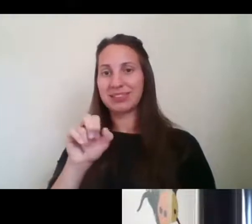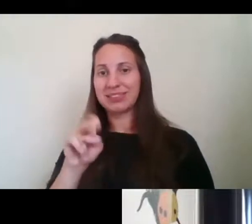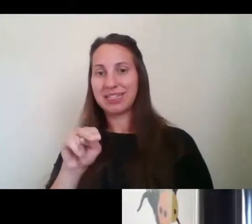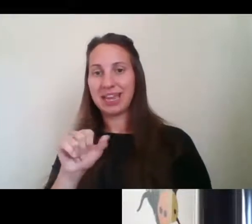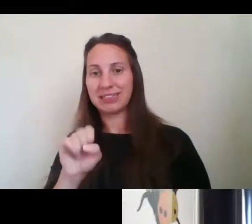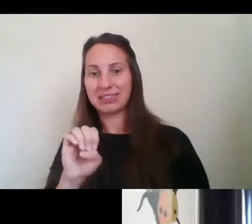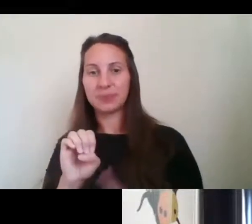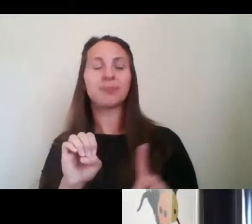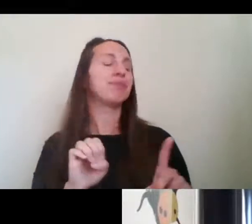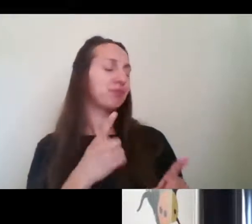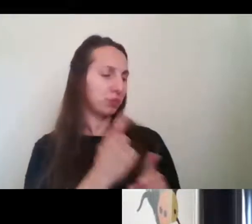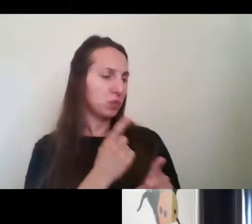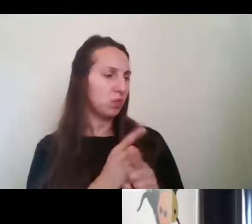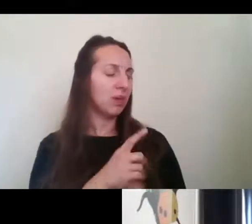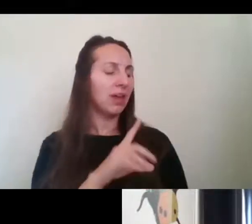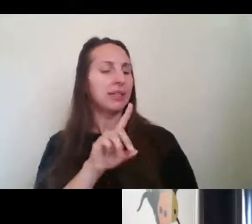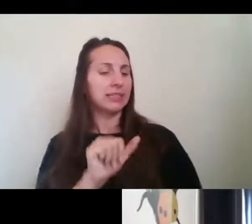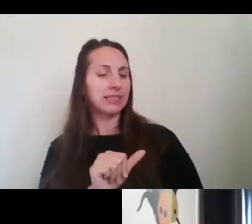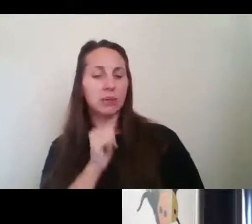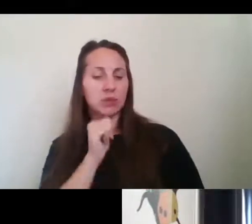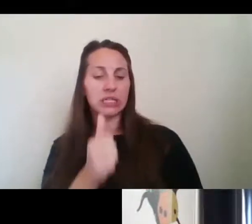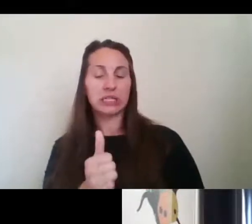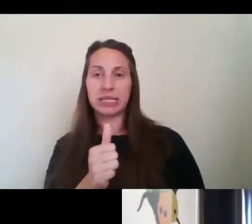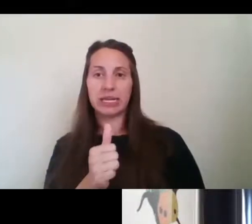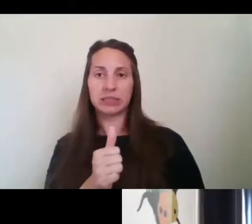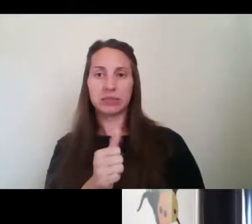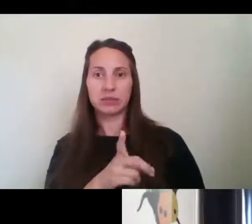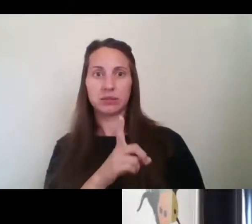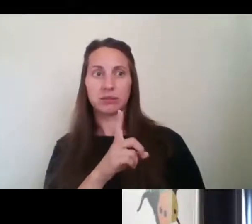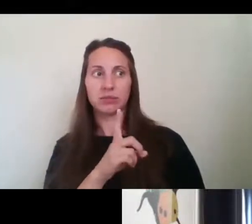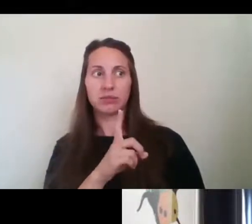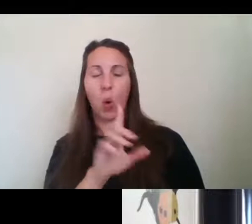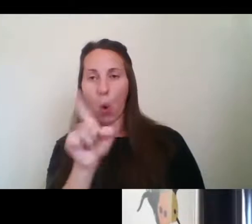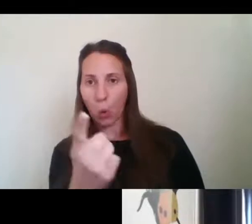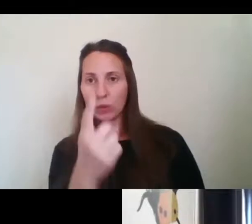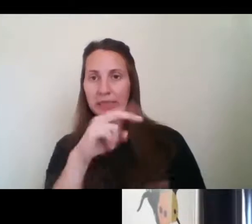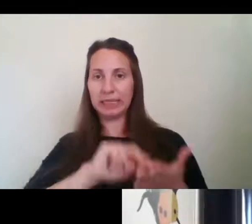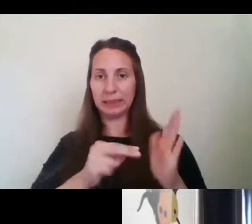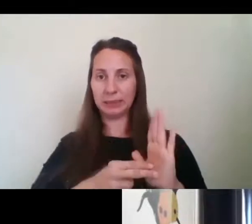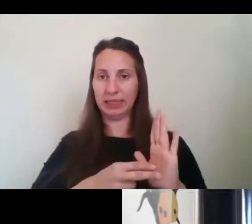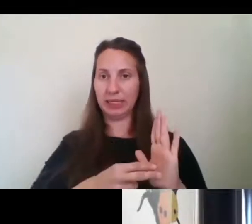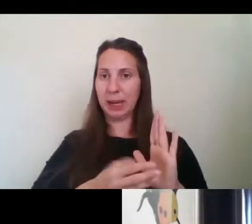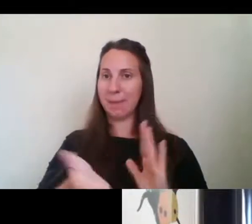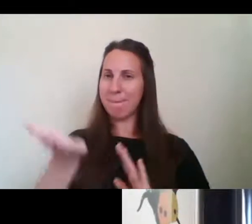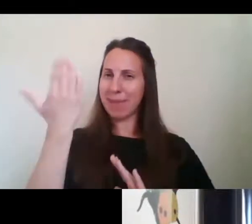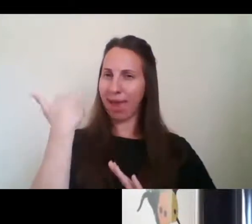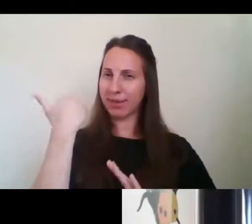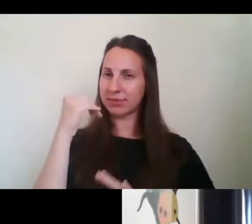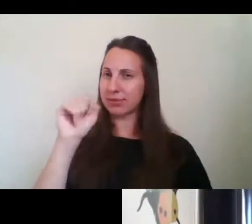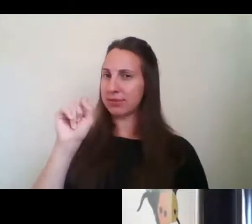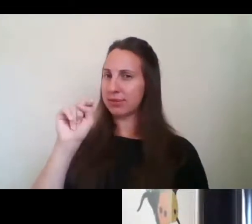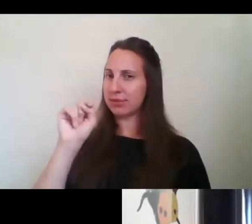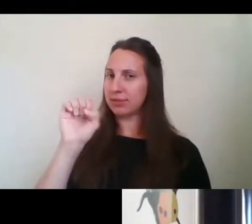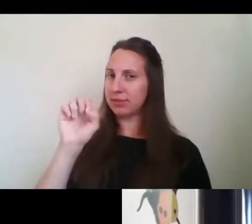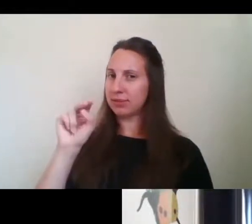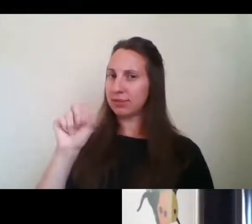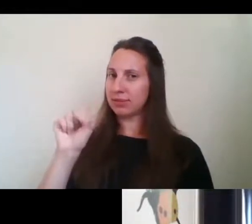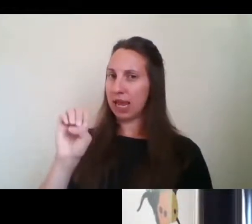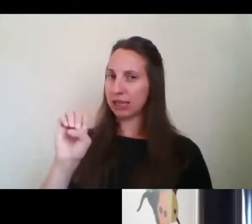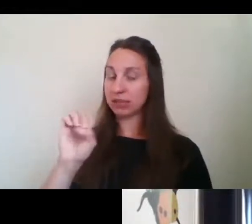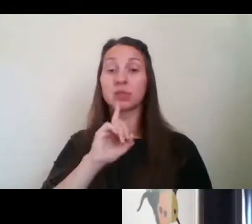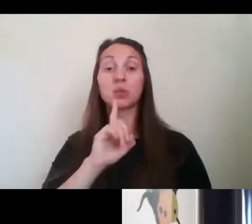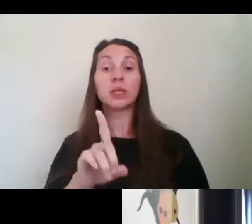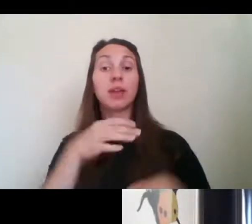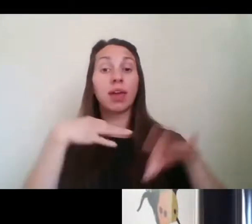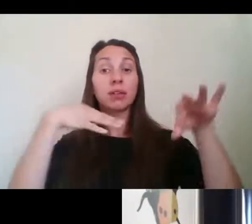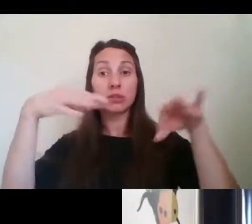not strictly using it in a past tense context. We're using it as a descriptor. So we might say a